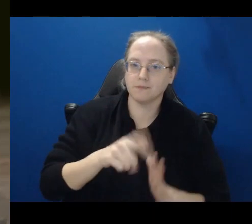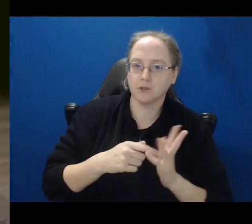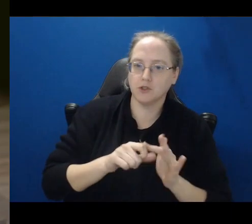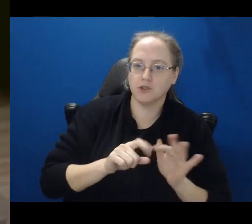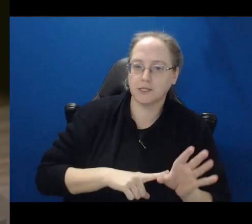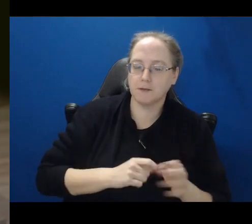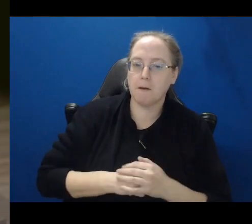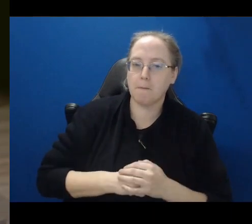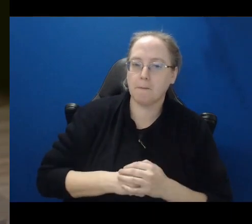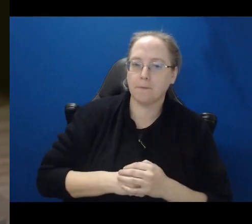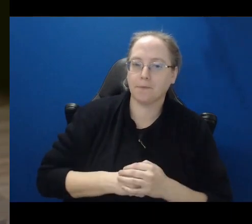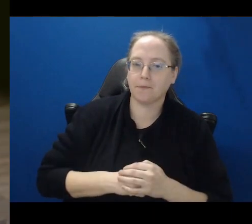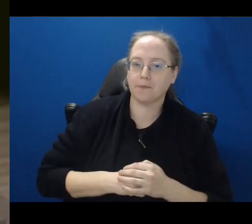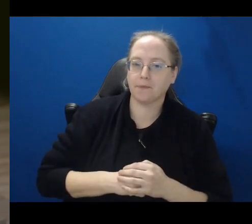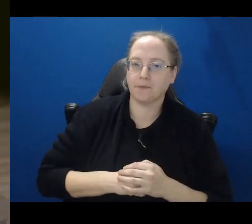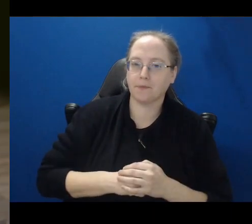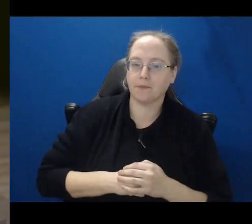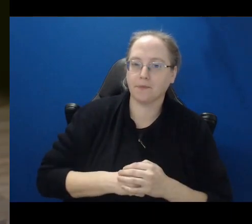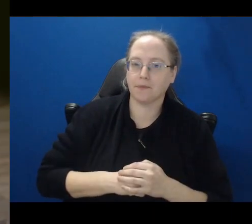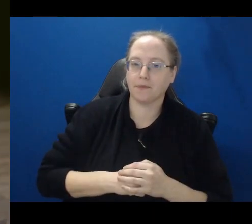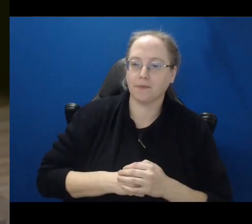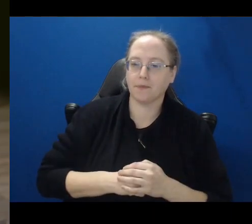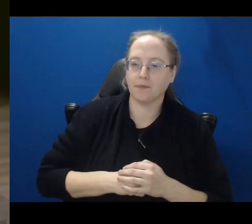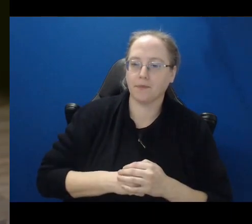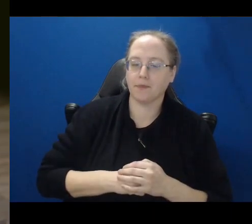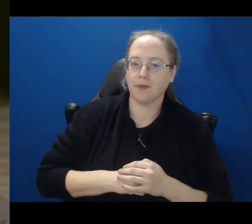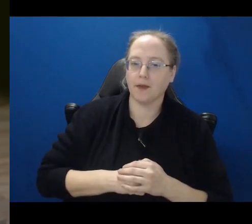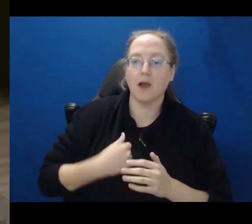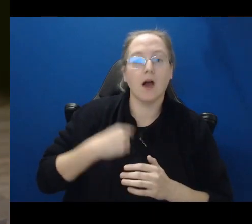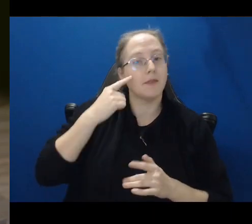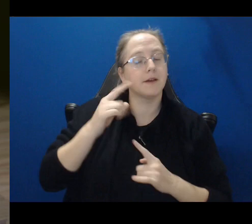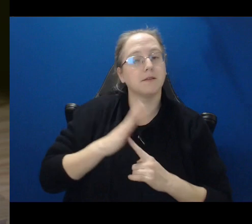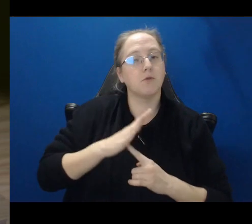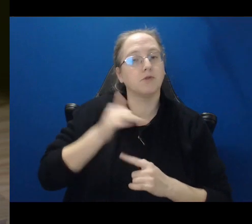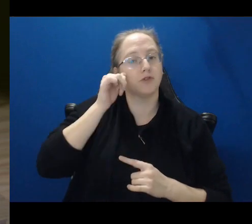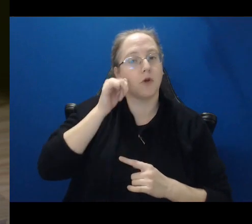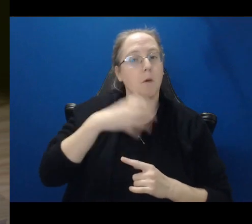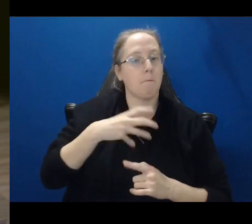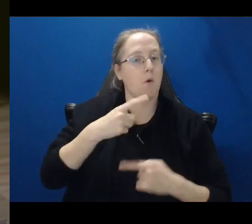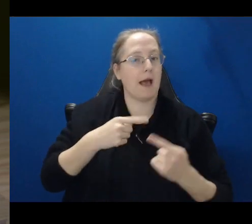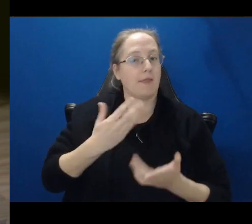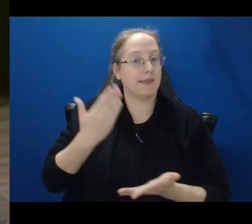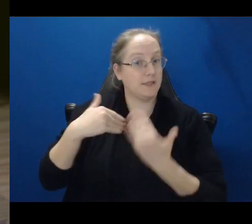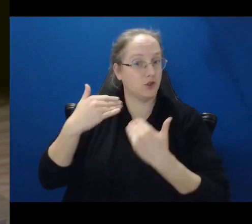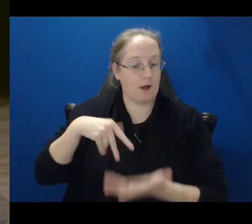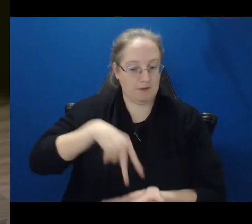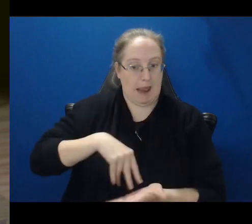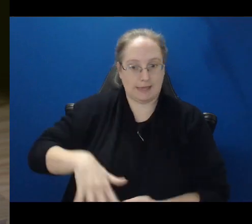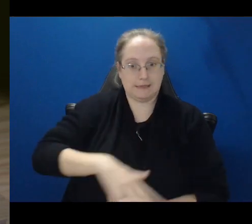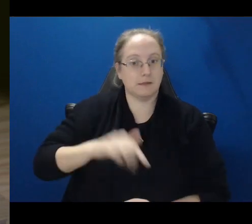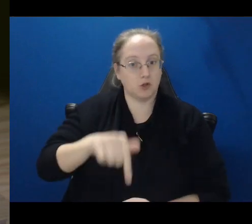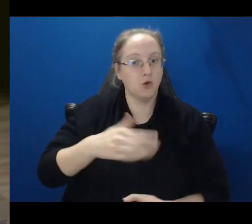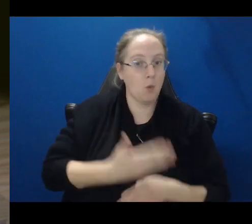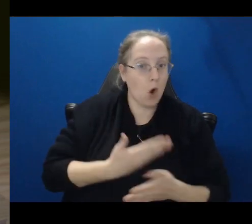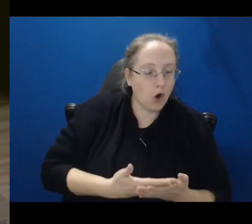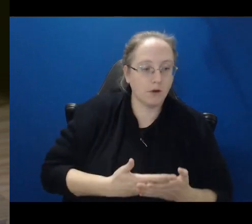it's important to know more about the history of the place you're living on and working on and travelling on and